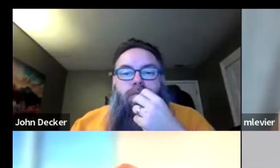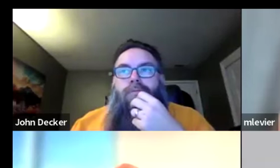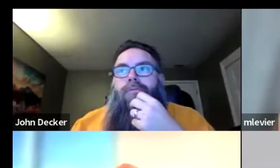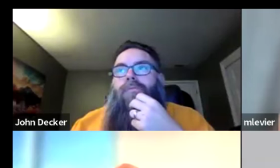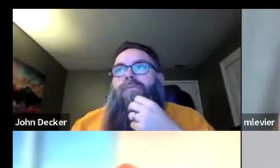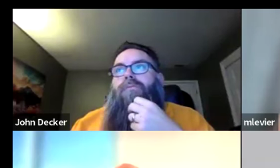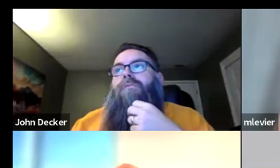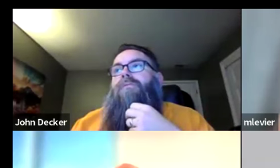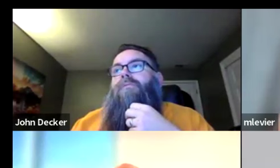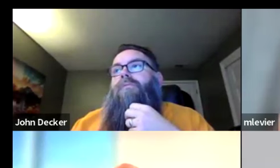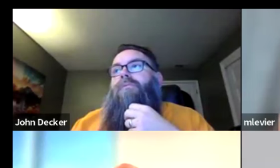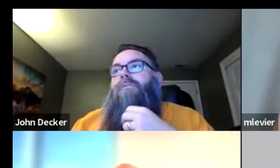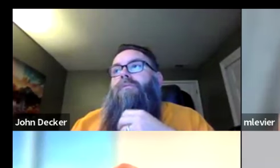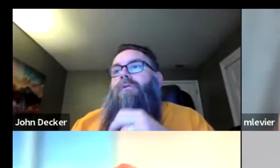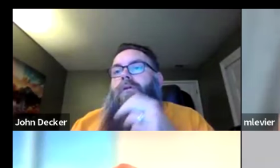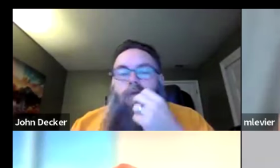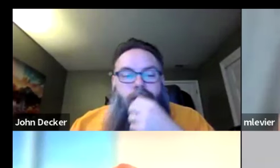And that's my summary for our numbers.